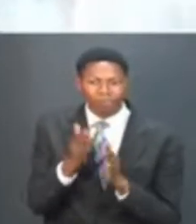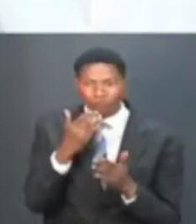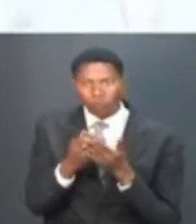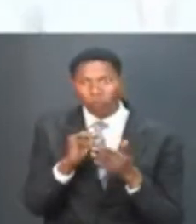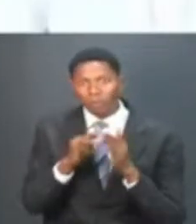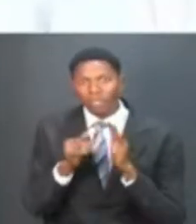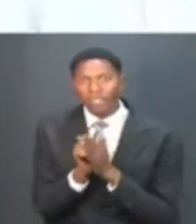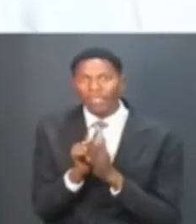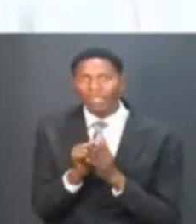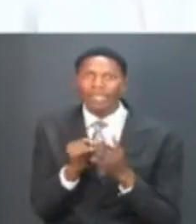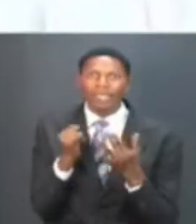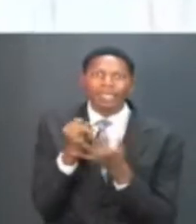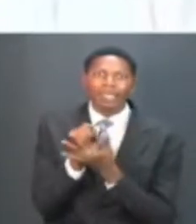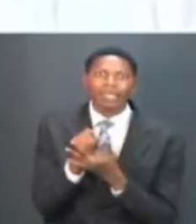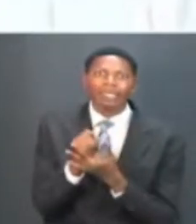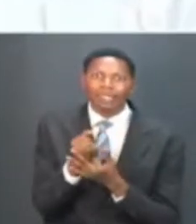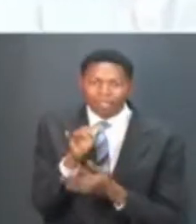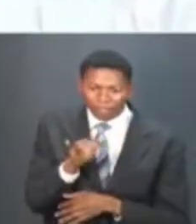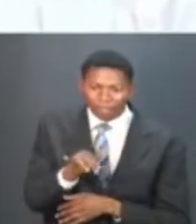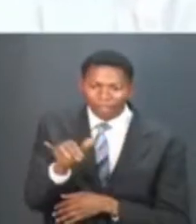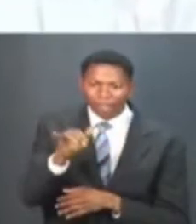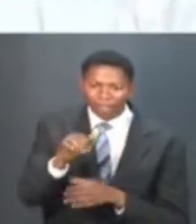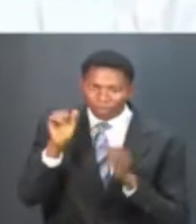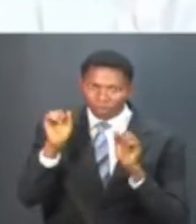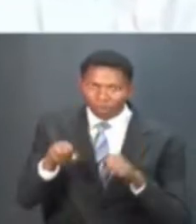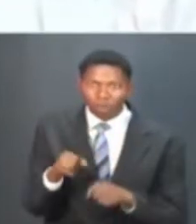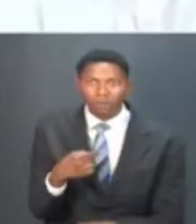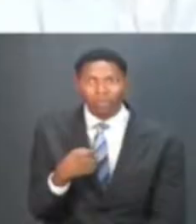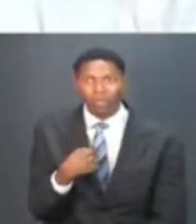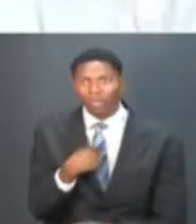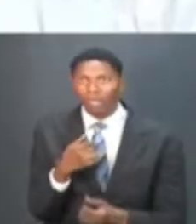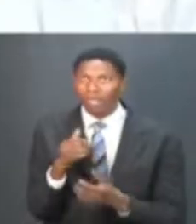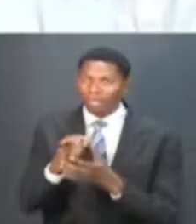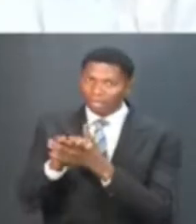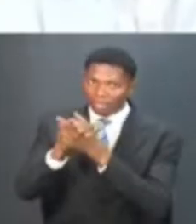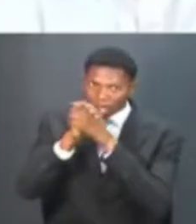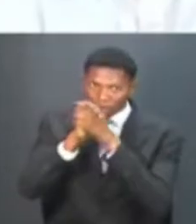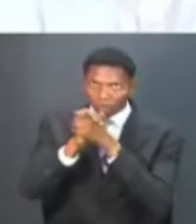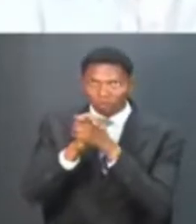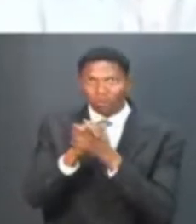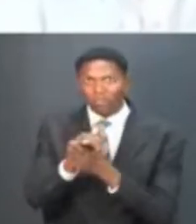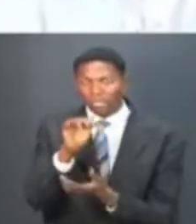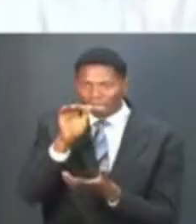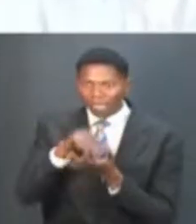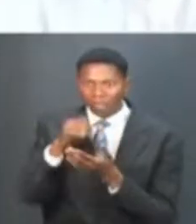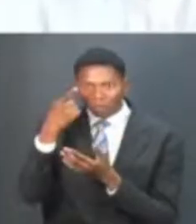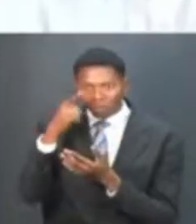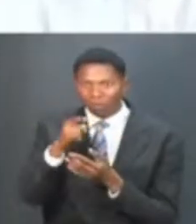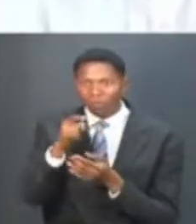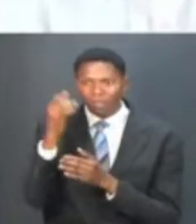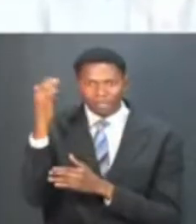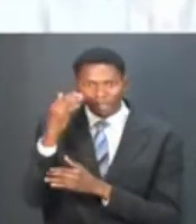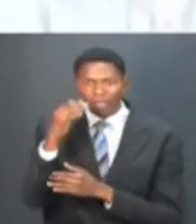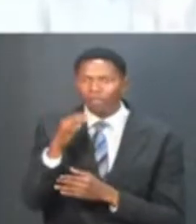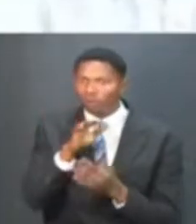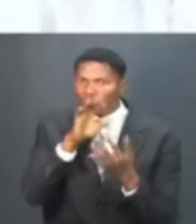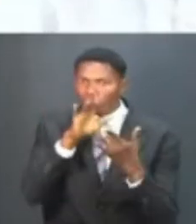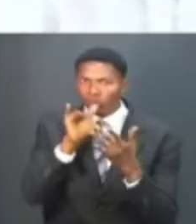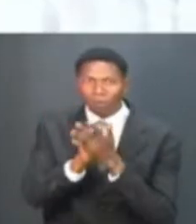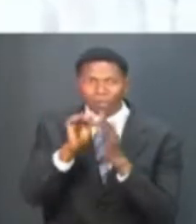intervention is still possible. So I commend you once again for this statement and hope that this House